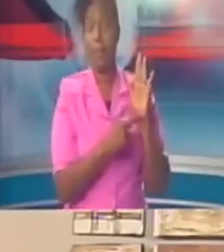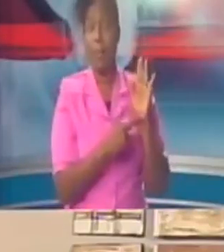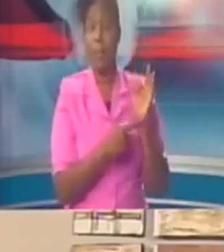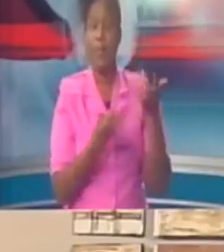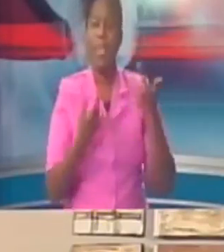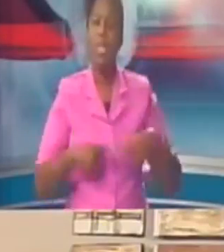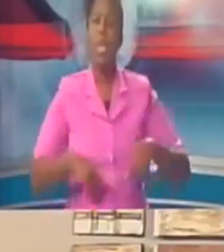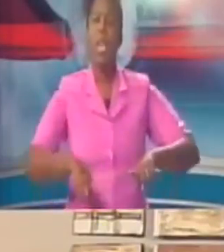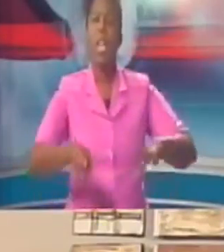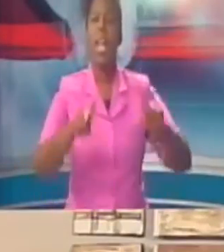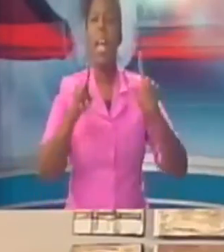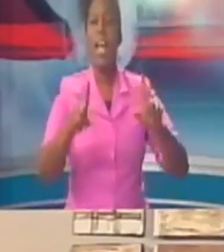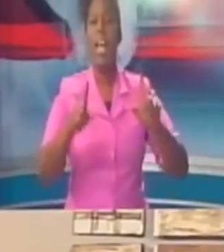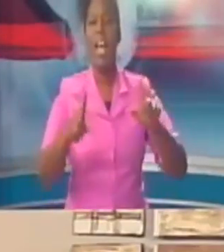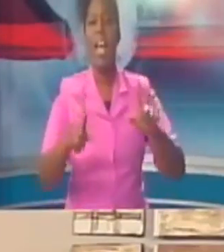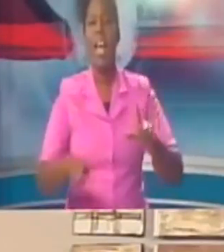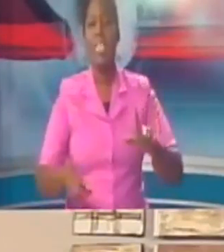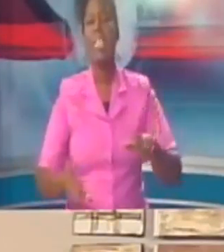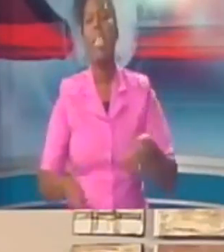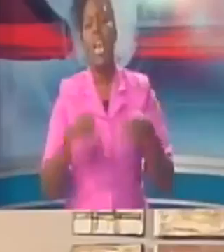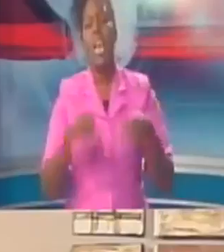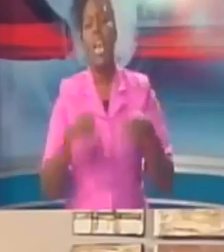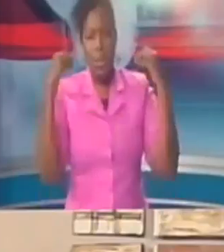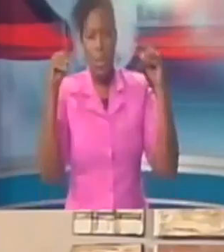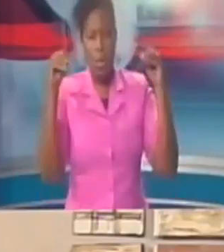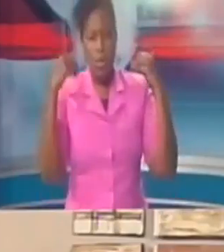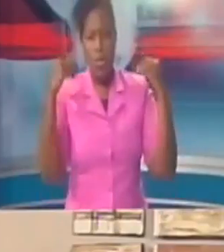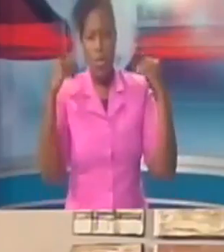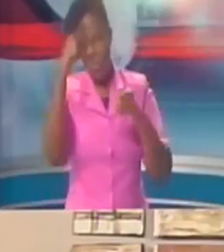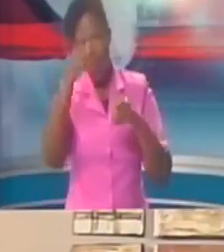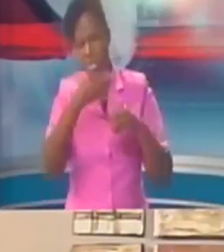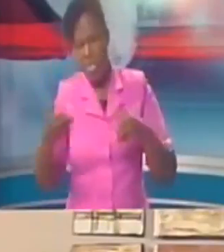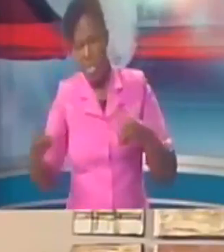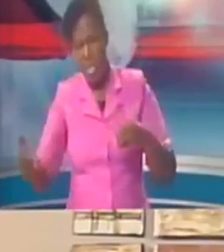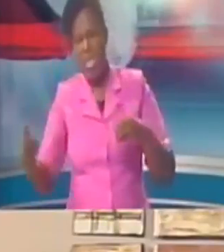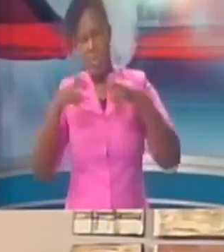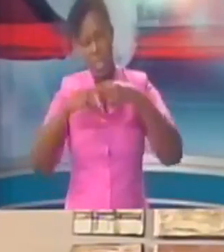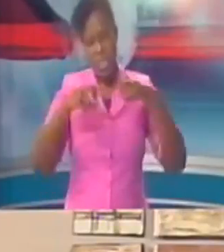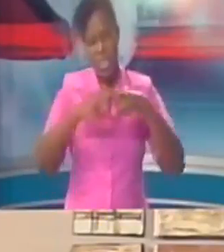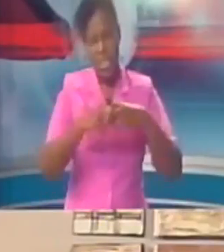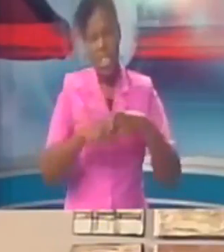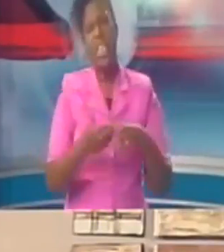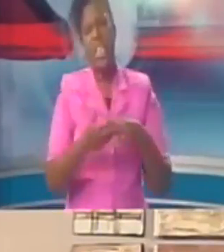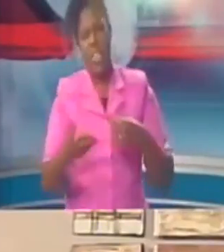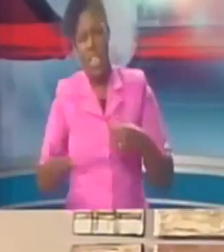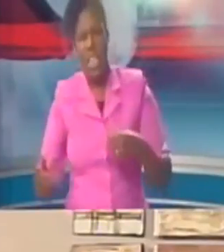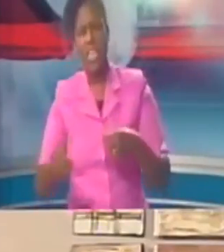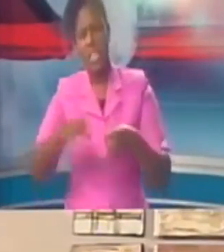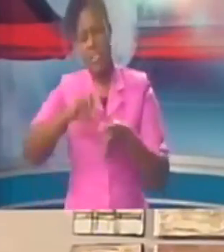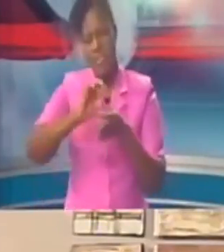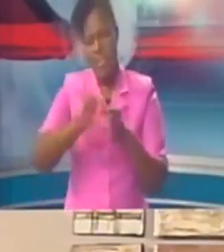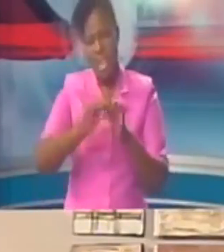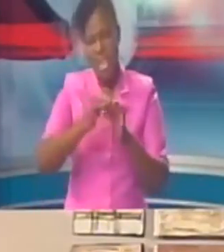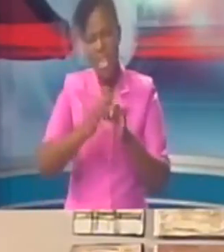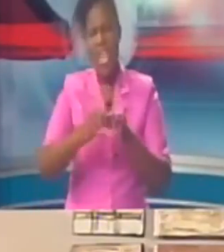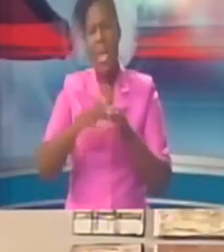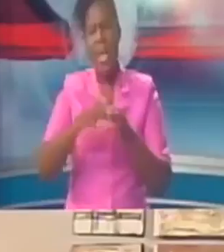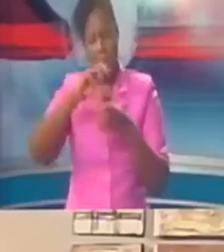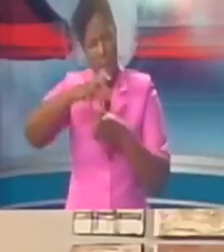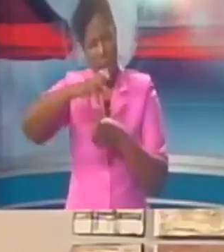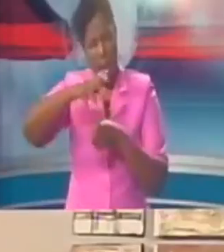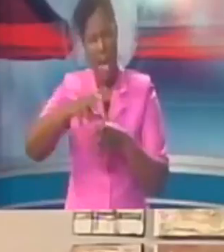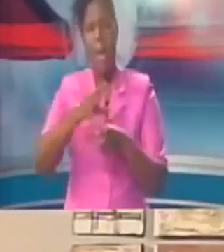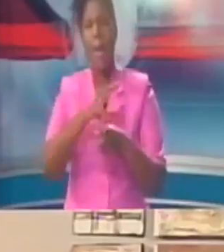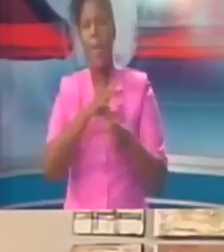for the opening of hardwares, electrical businesses, and plumbing businesses on a